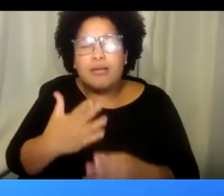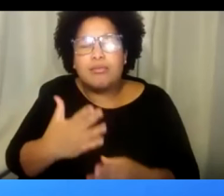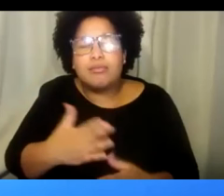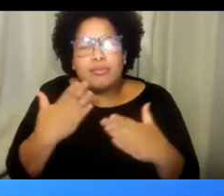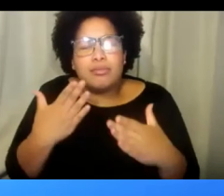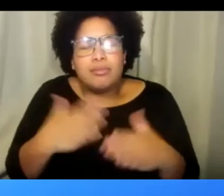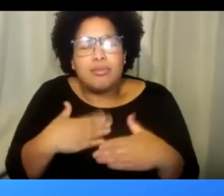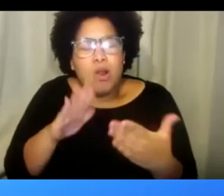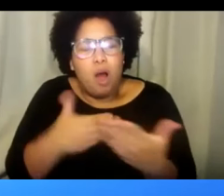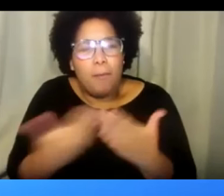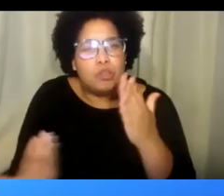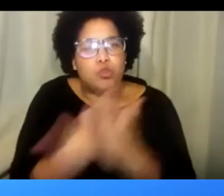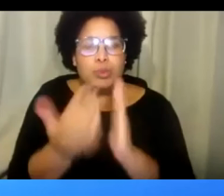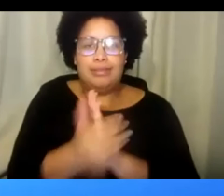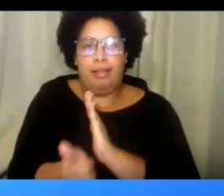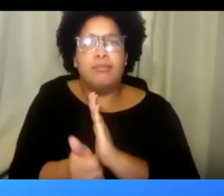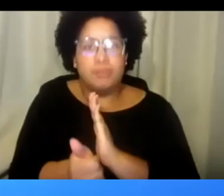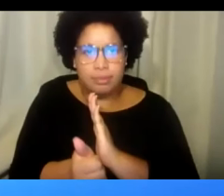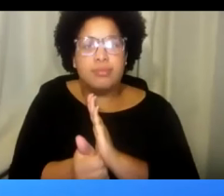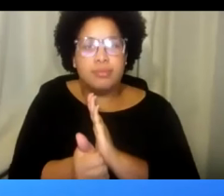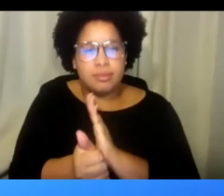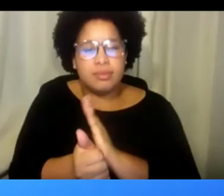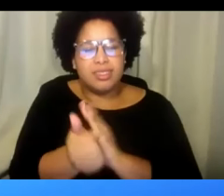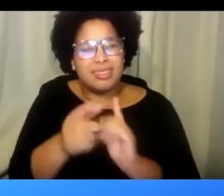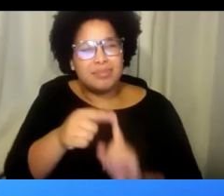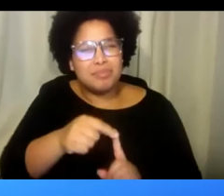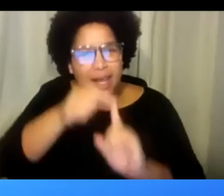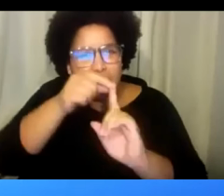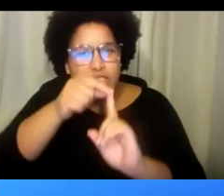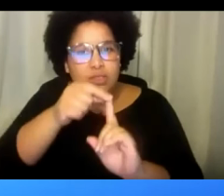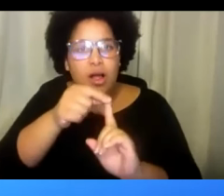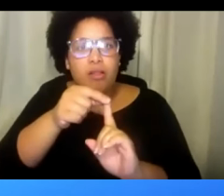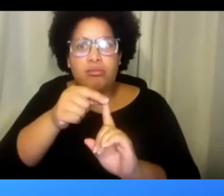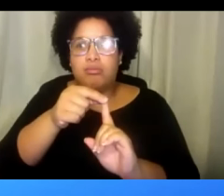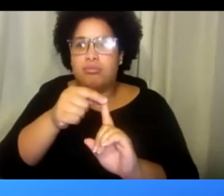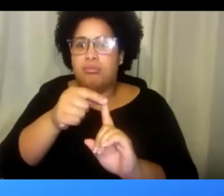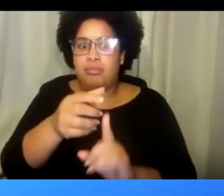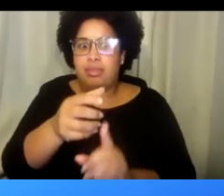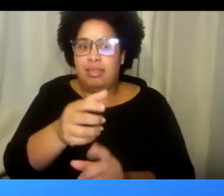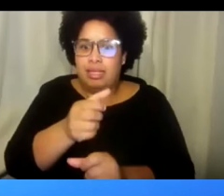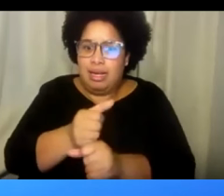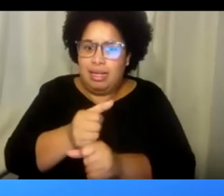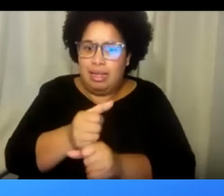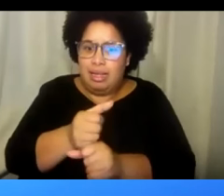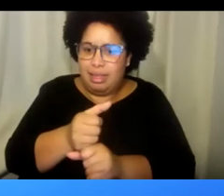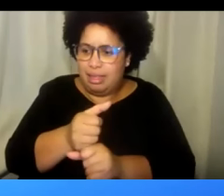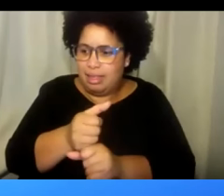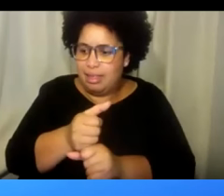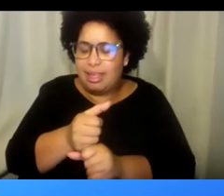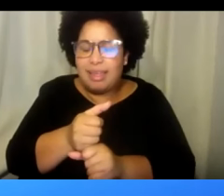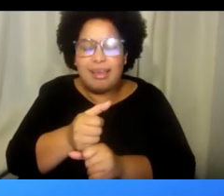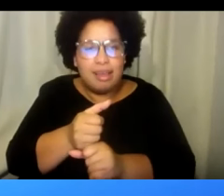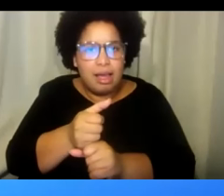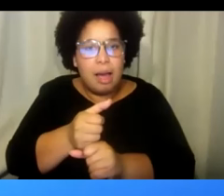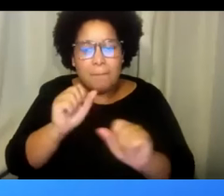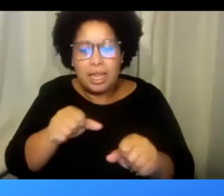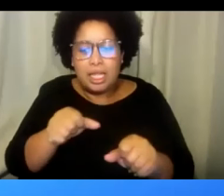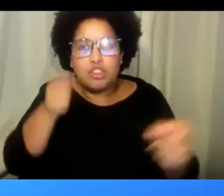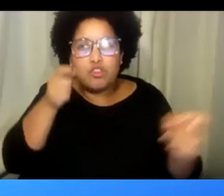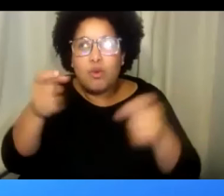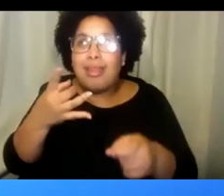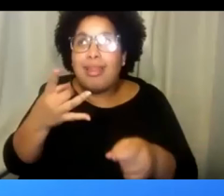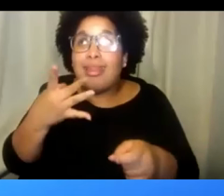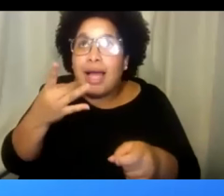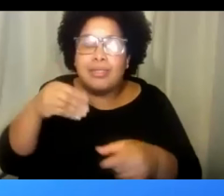all my new skills, especially gaining the ability to control the lights in my environment. It's made me so